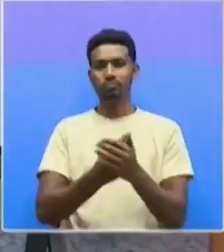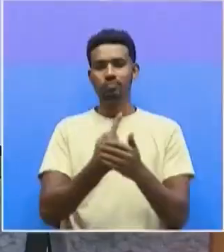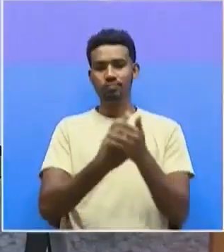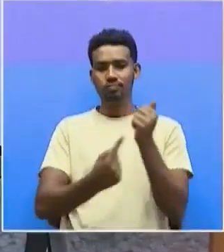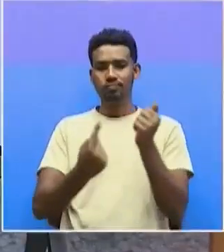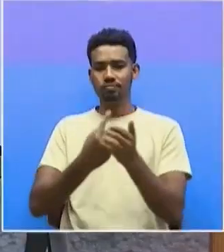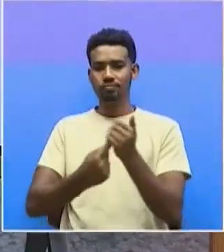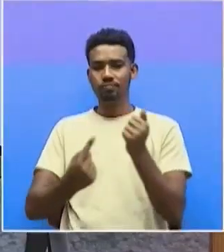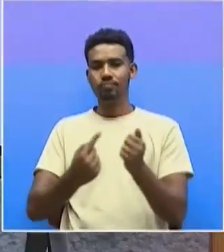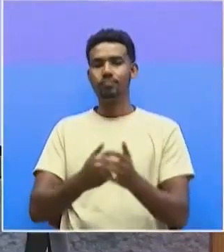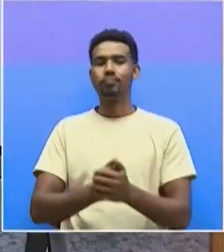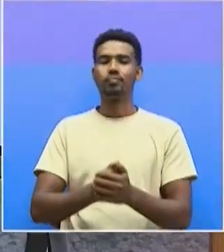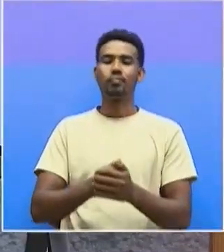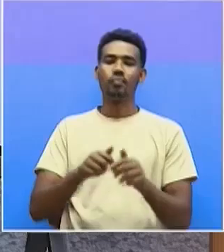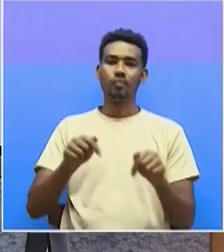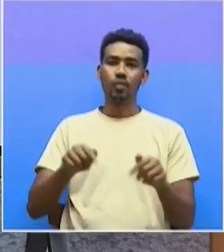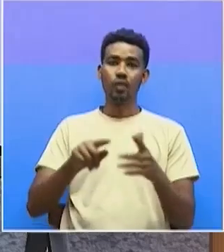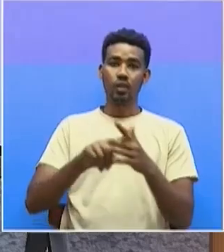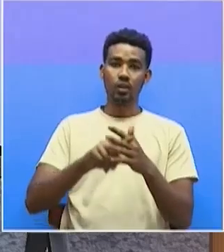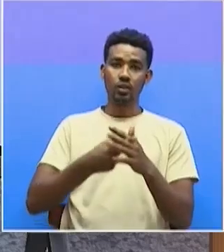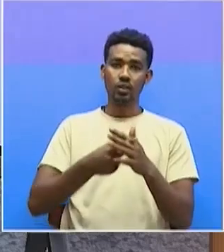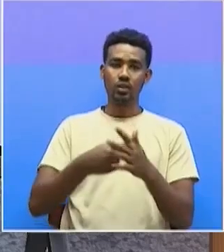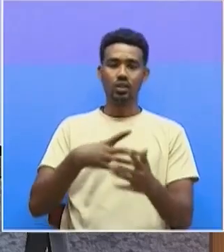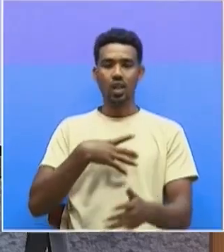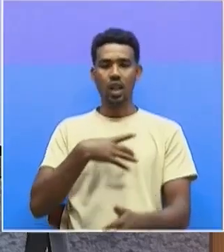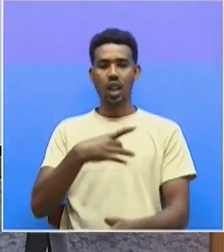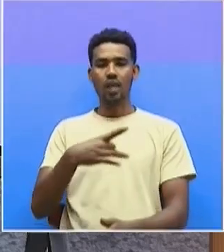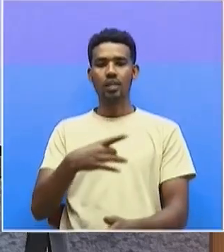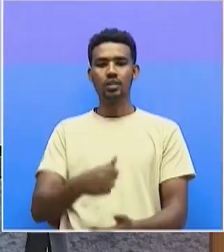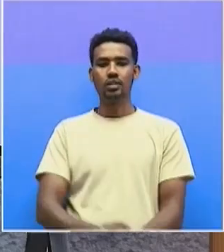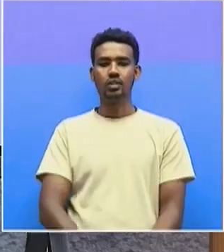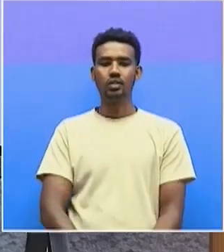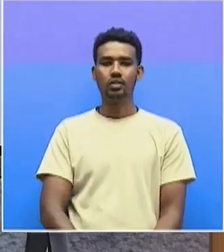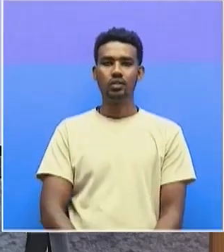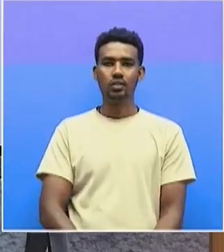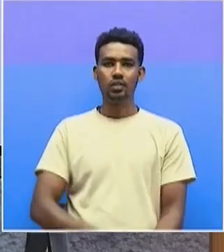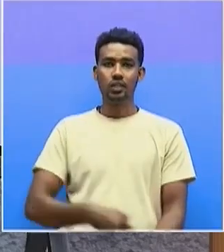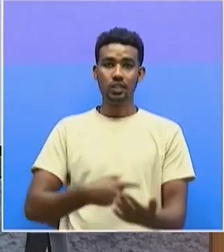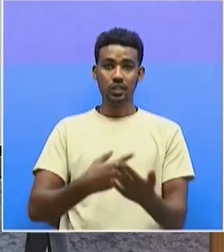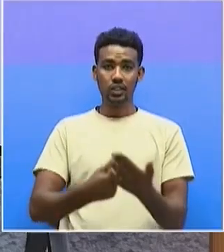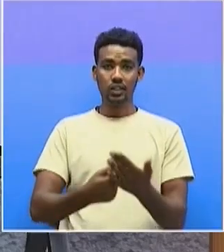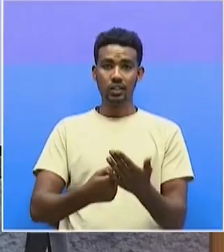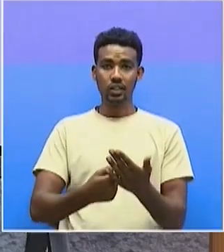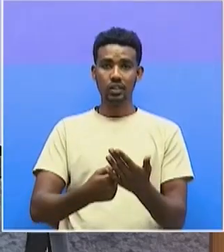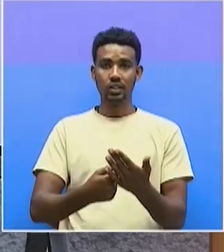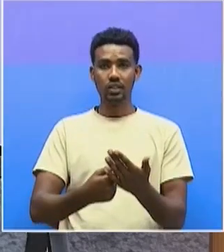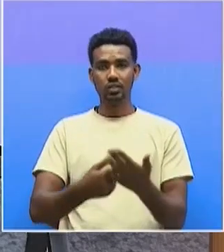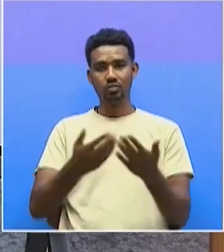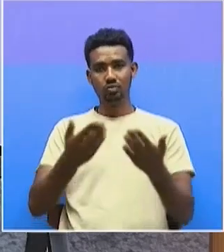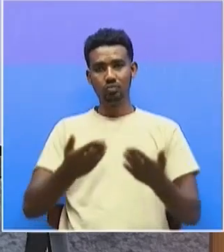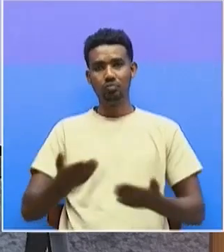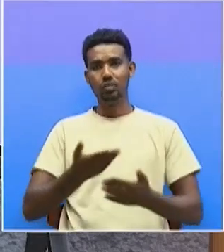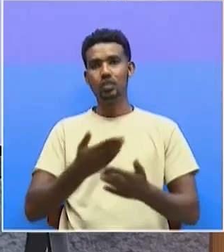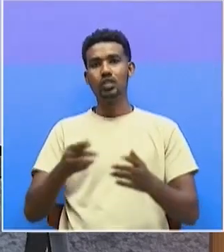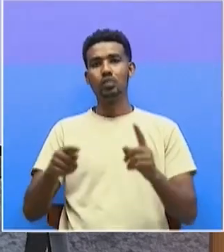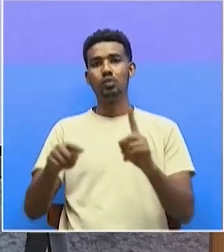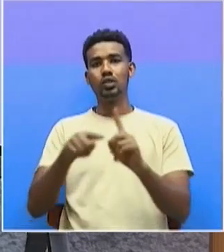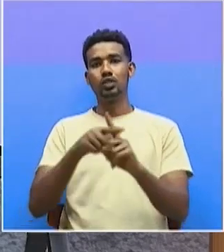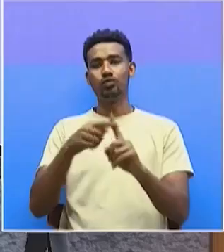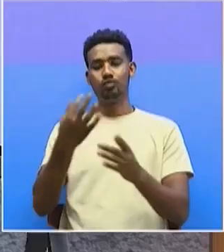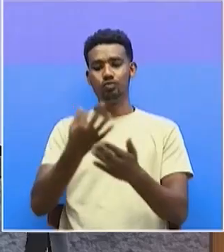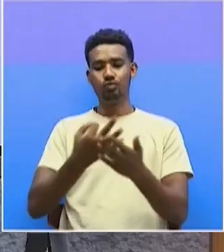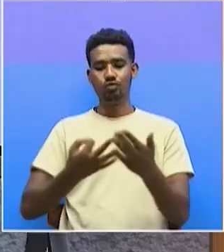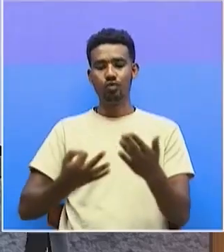topic. Let us start with like. When we come to like, this is the preference, and this is the positive form.